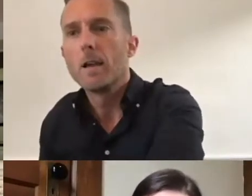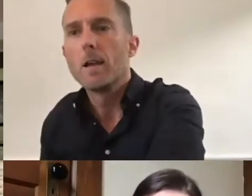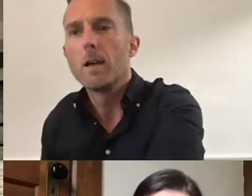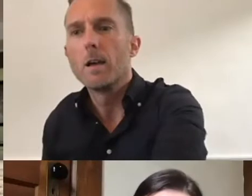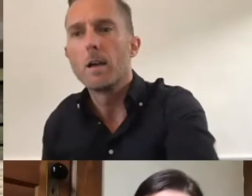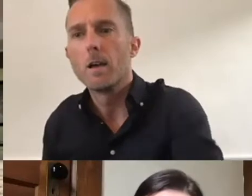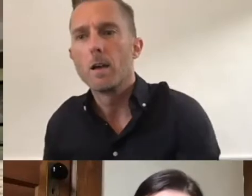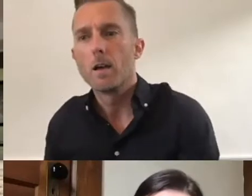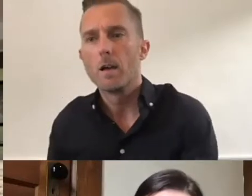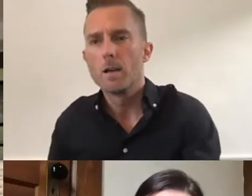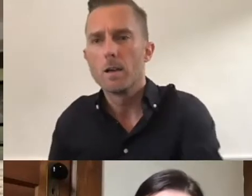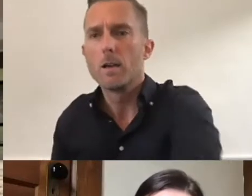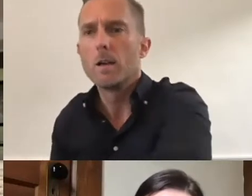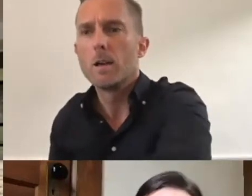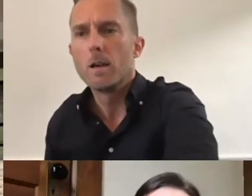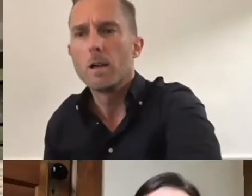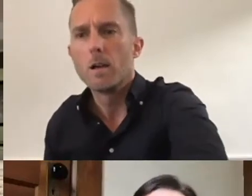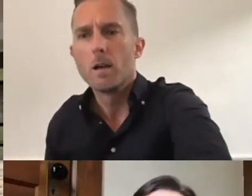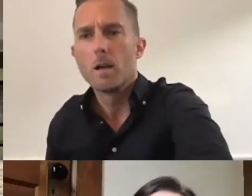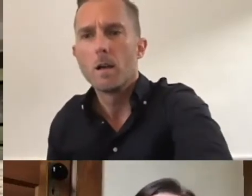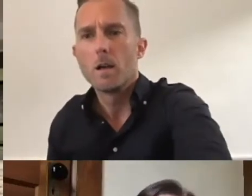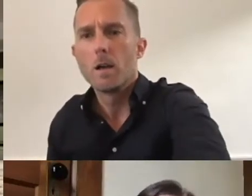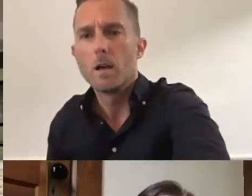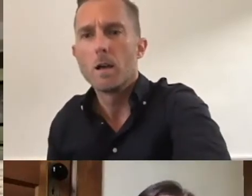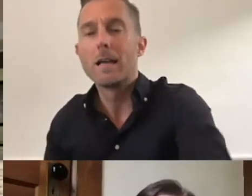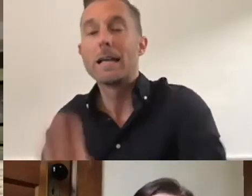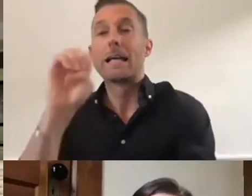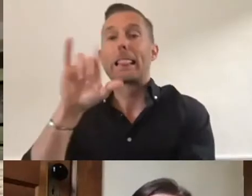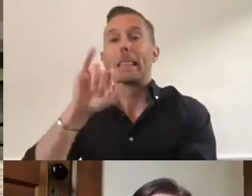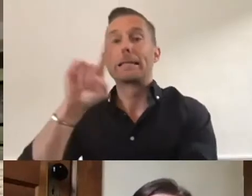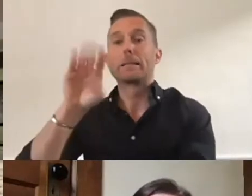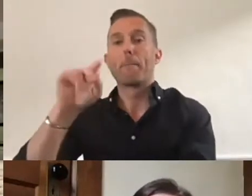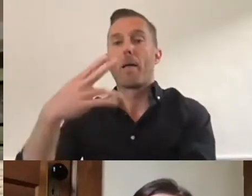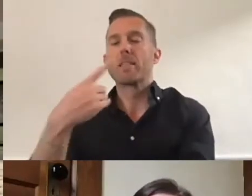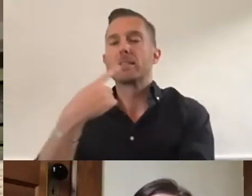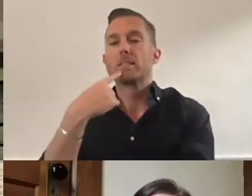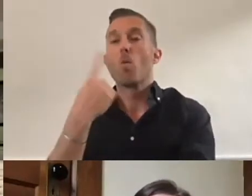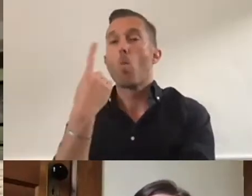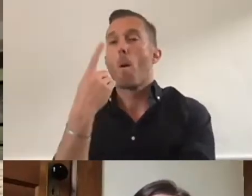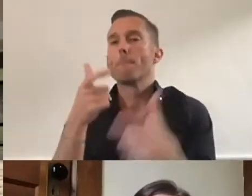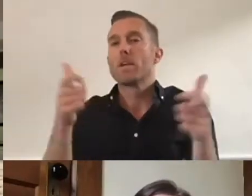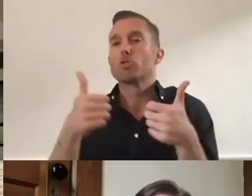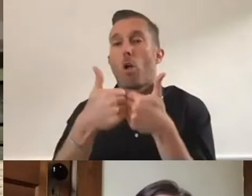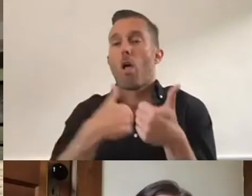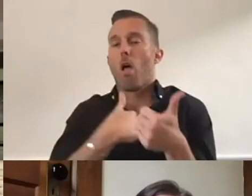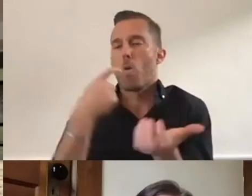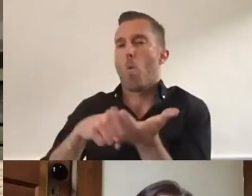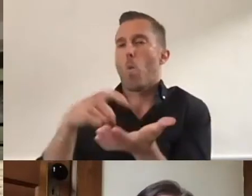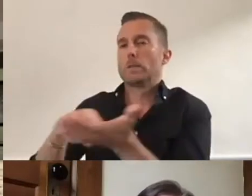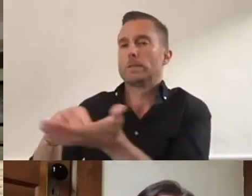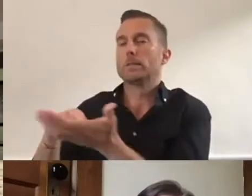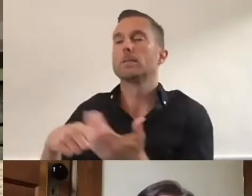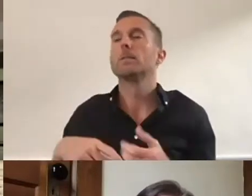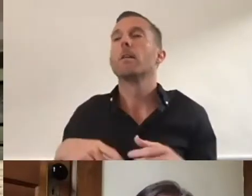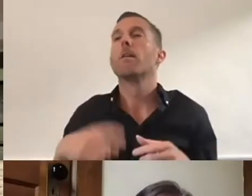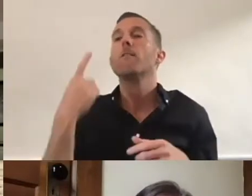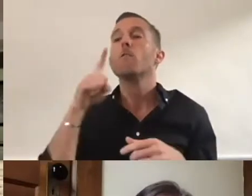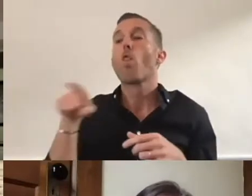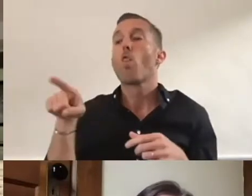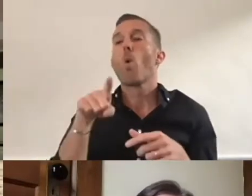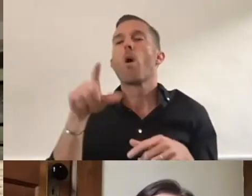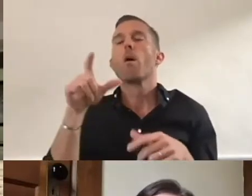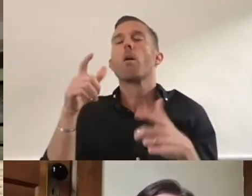think one of the bigger hurdles that at least I've experienced in people that are at lower levels as